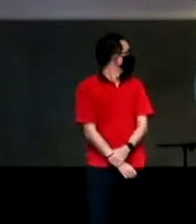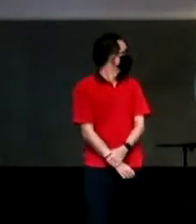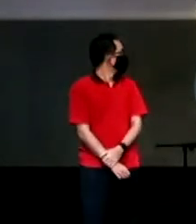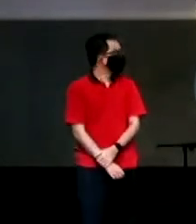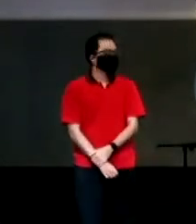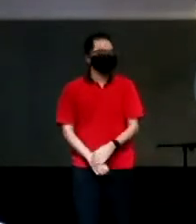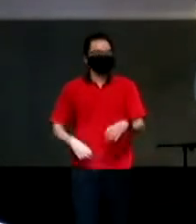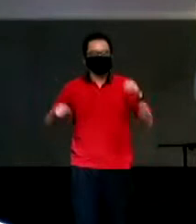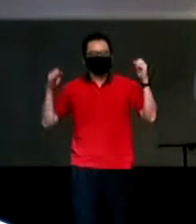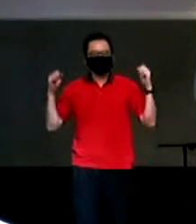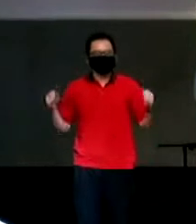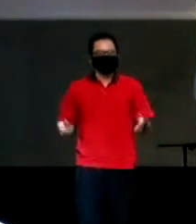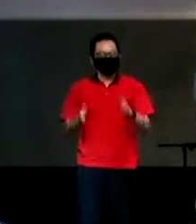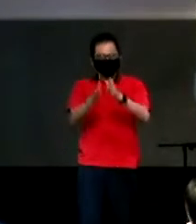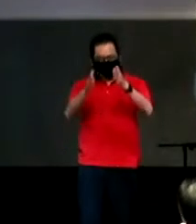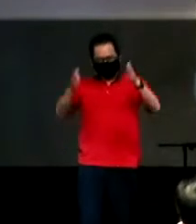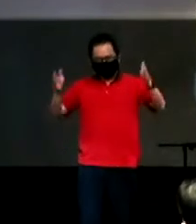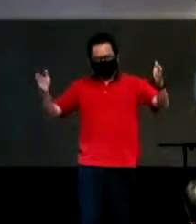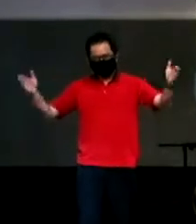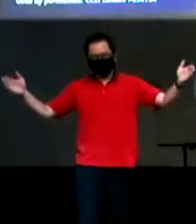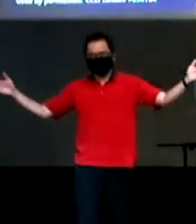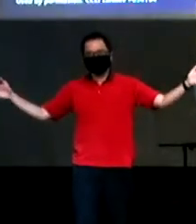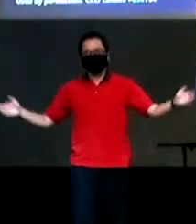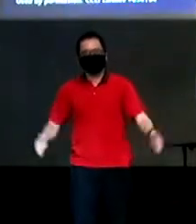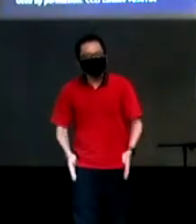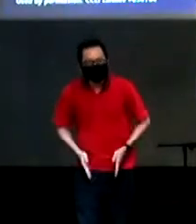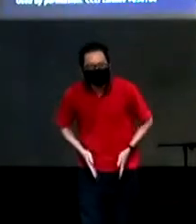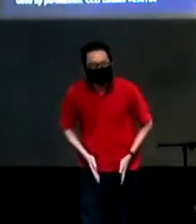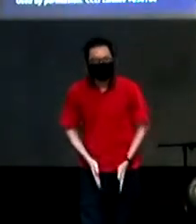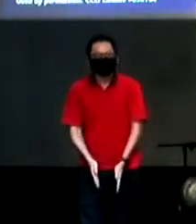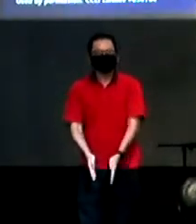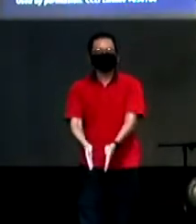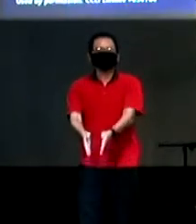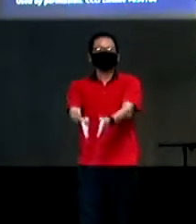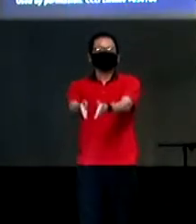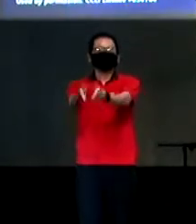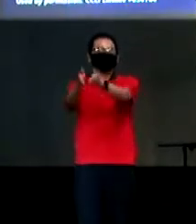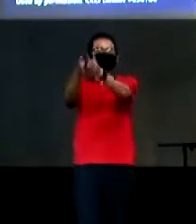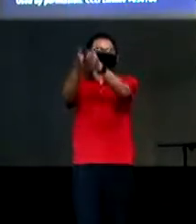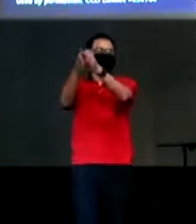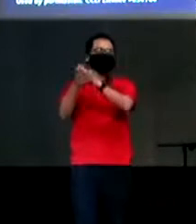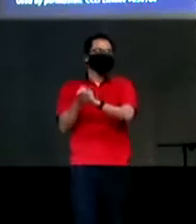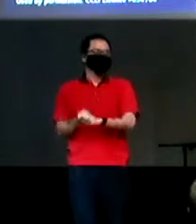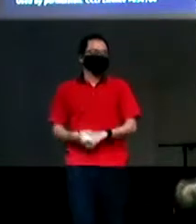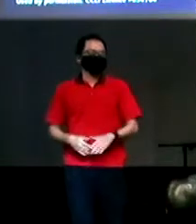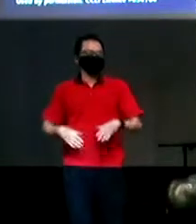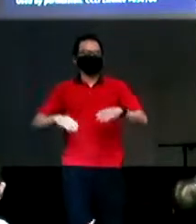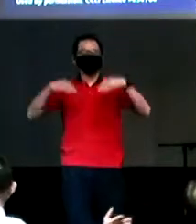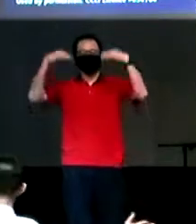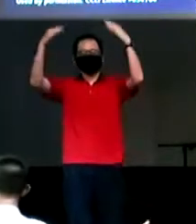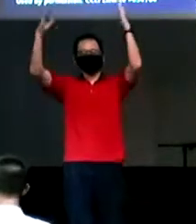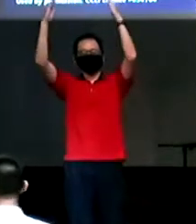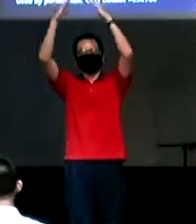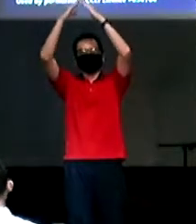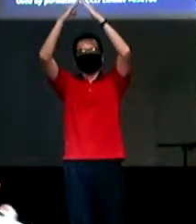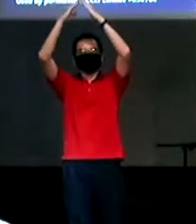How great the chasm that lay between us. How high the mountain. How high